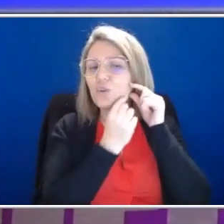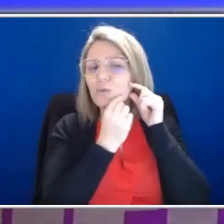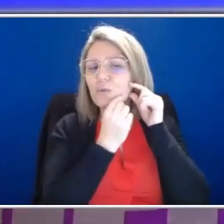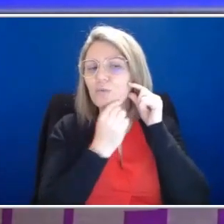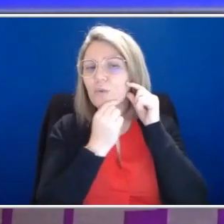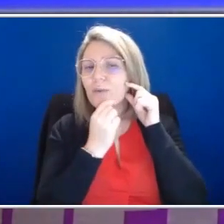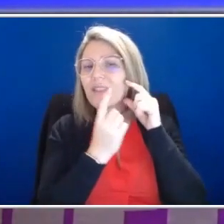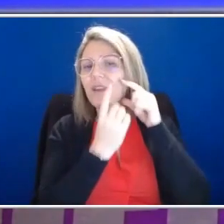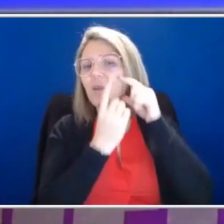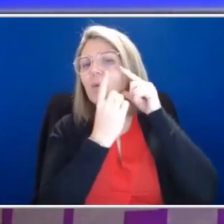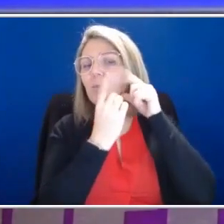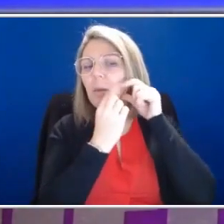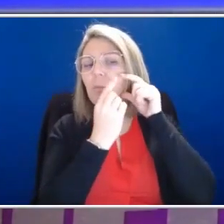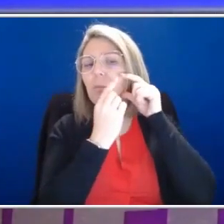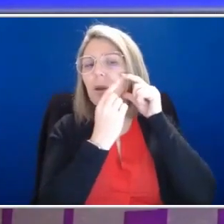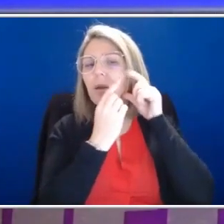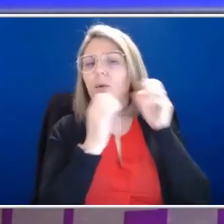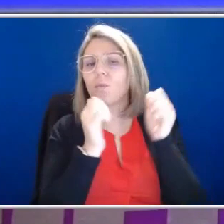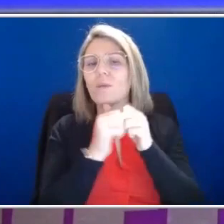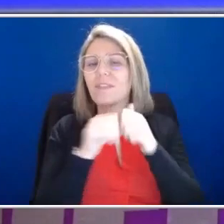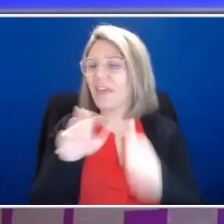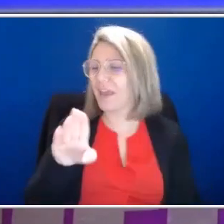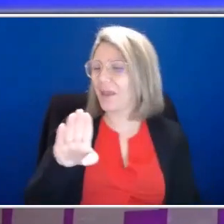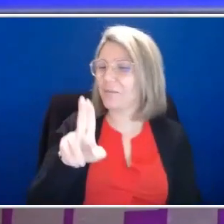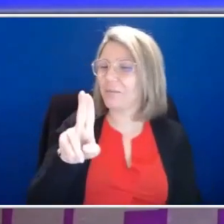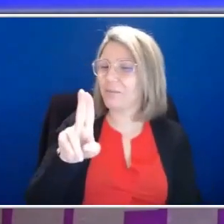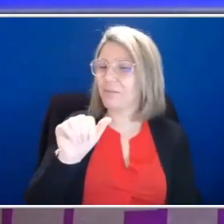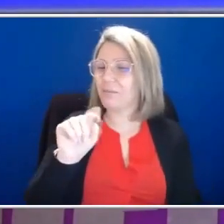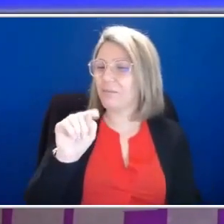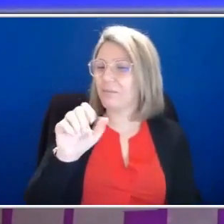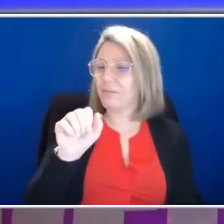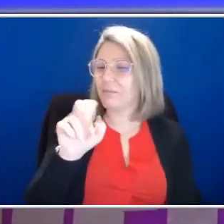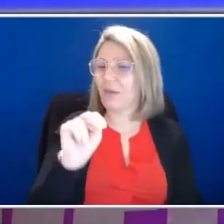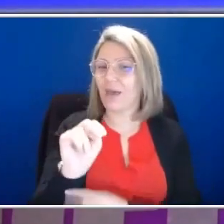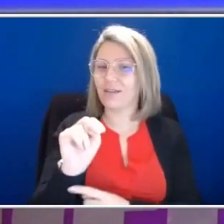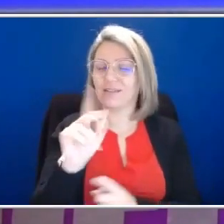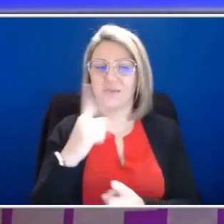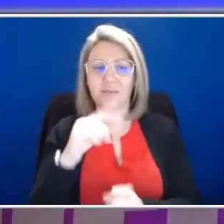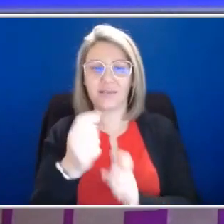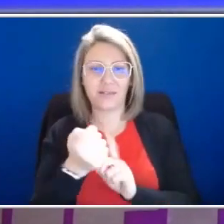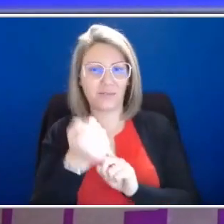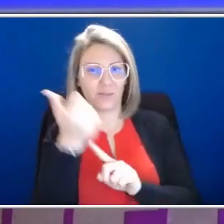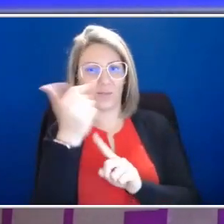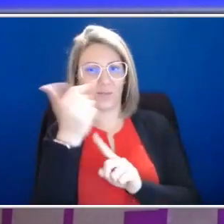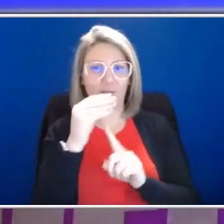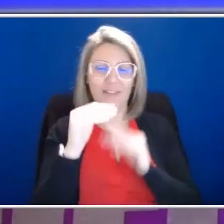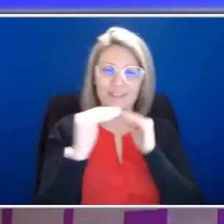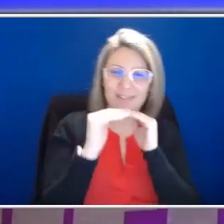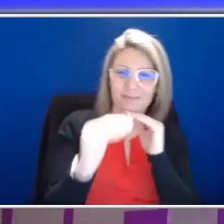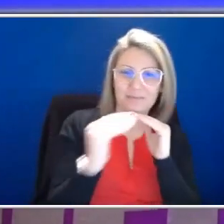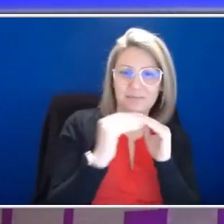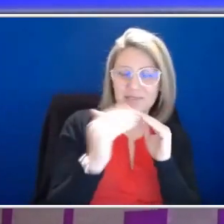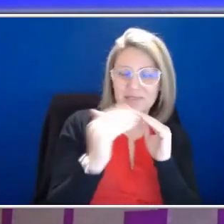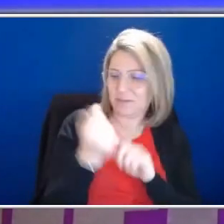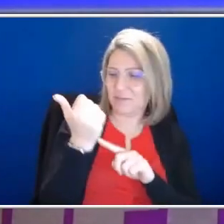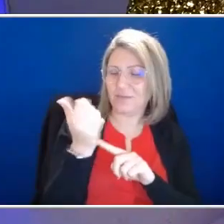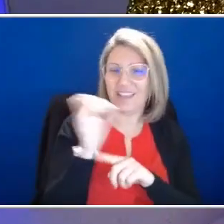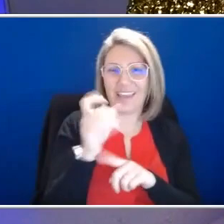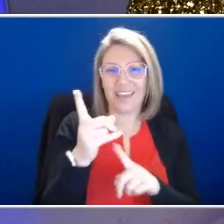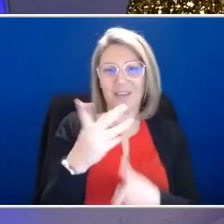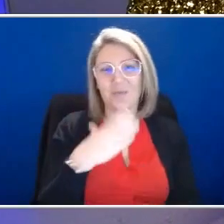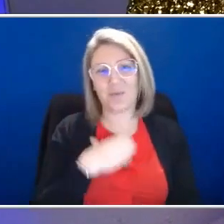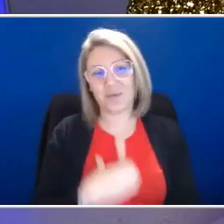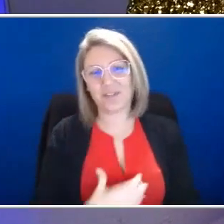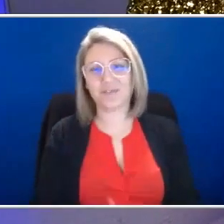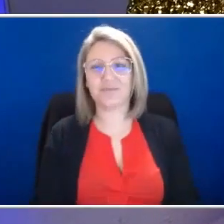on to those buttons, those implant locators. We can remove it, have stability, and take it out as he wishes. So Kyle, do